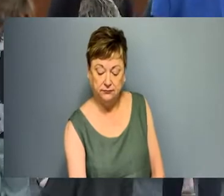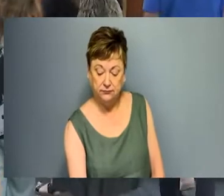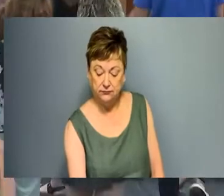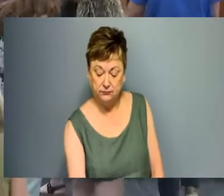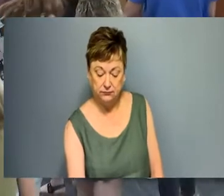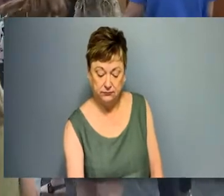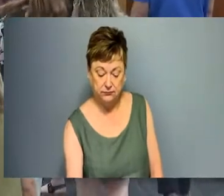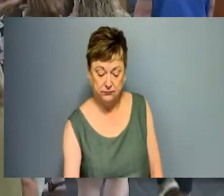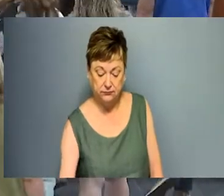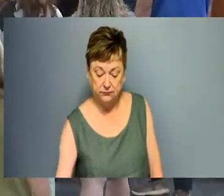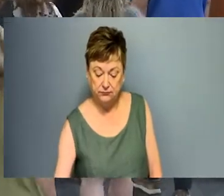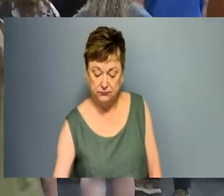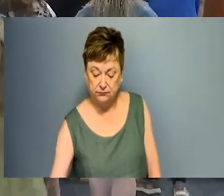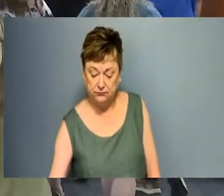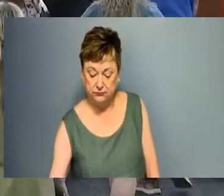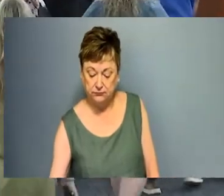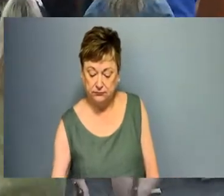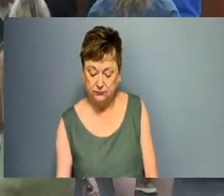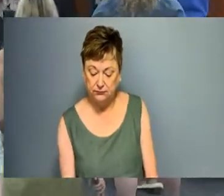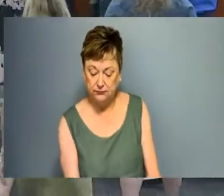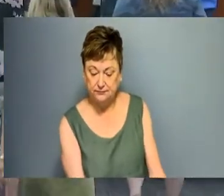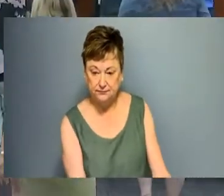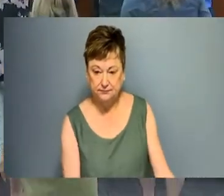Thank you. Thank you.